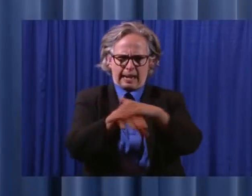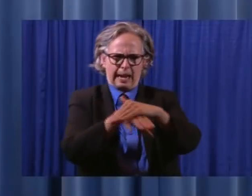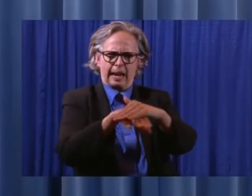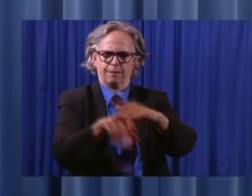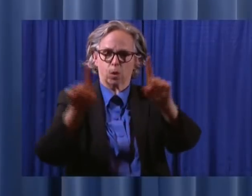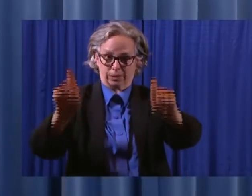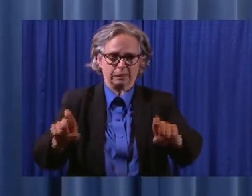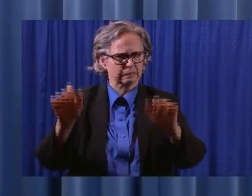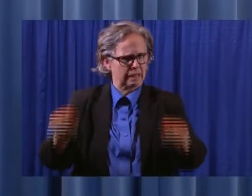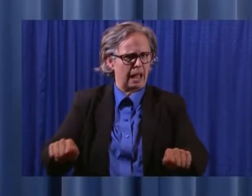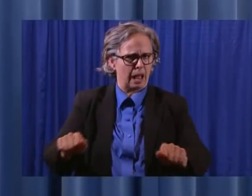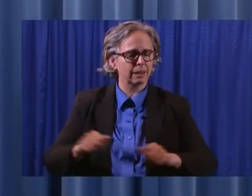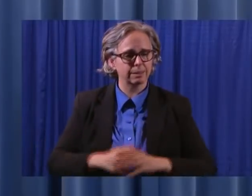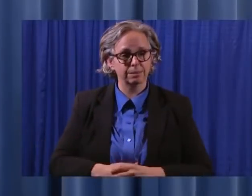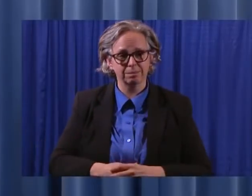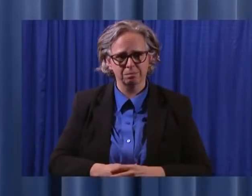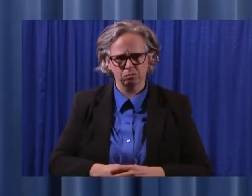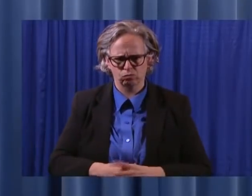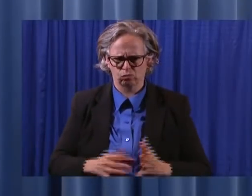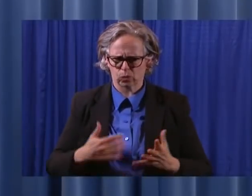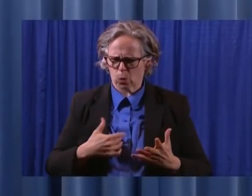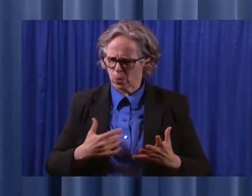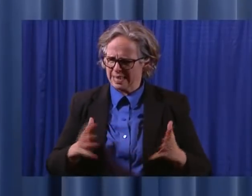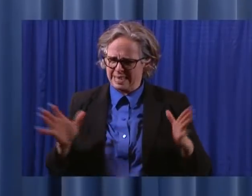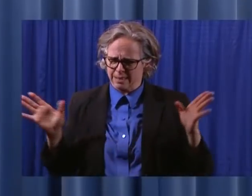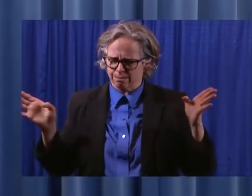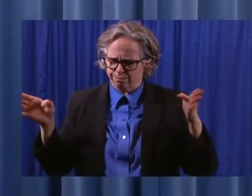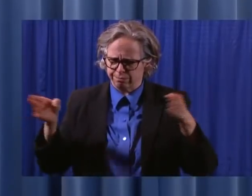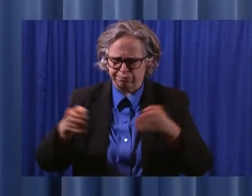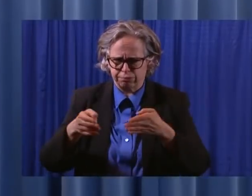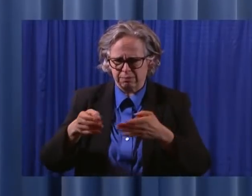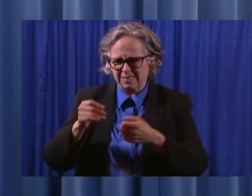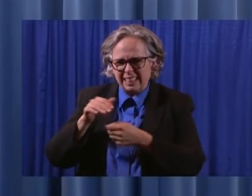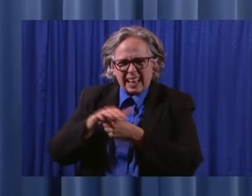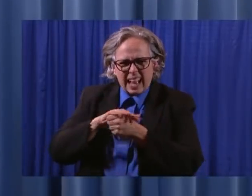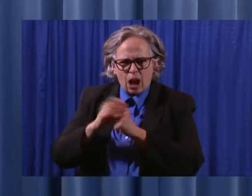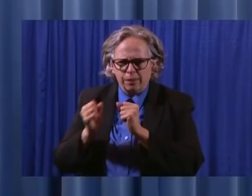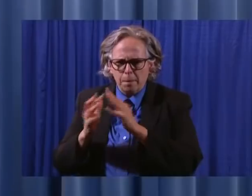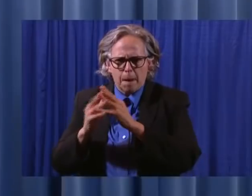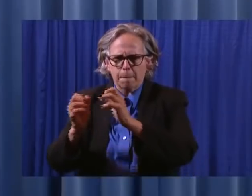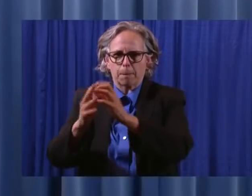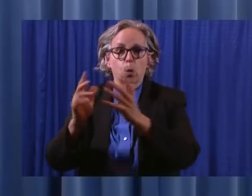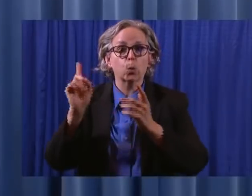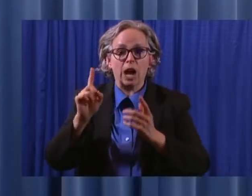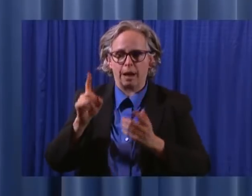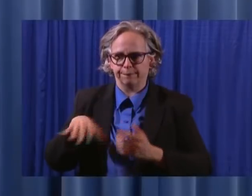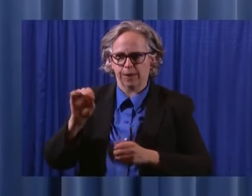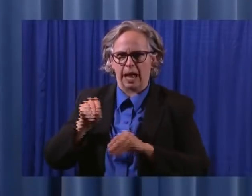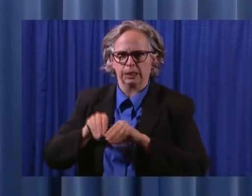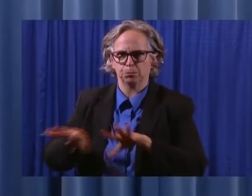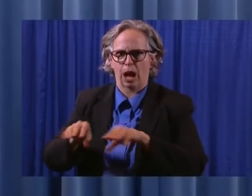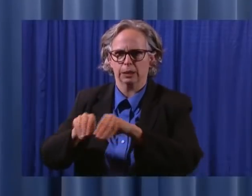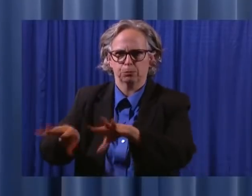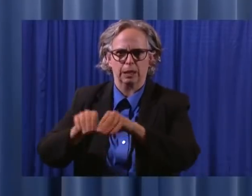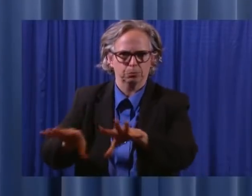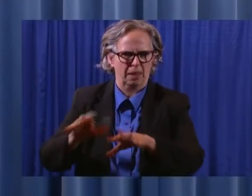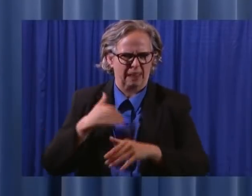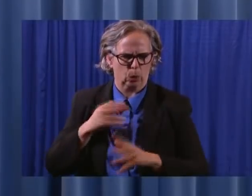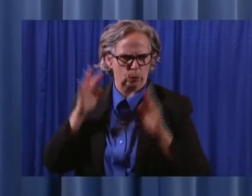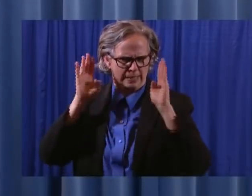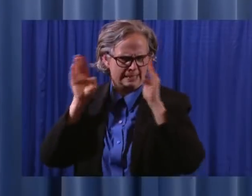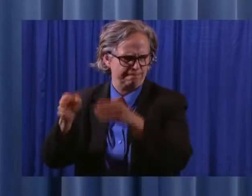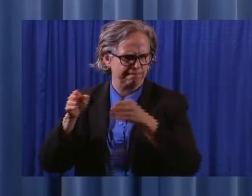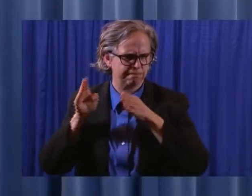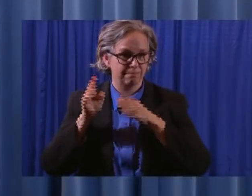are focusing on areas that have more spread. So we're not treating every